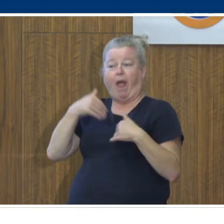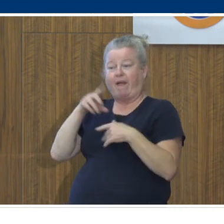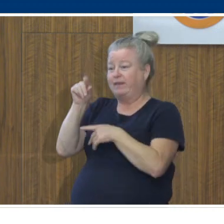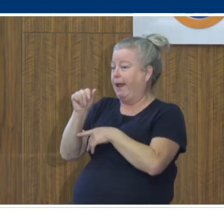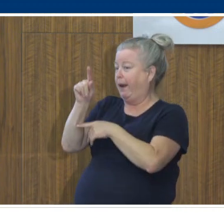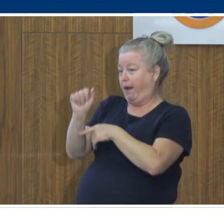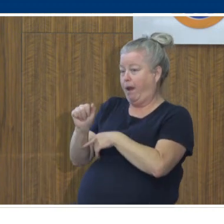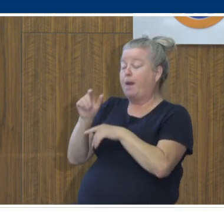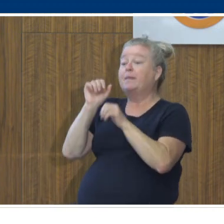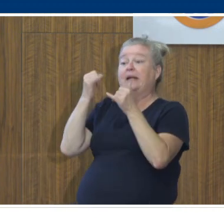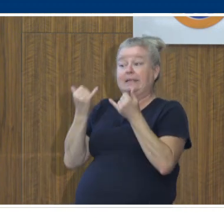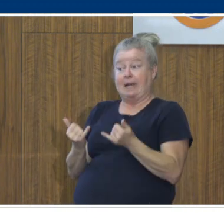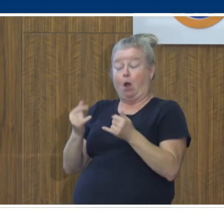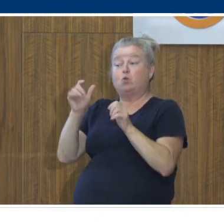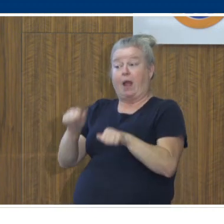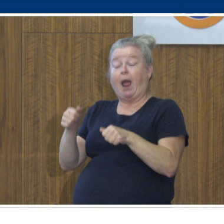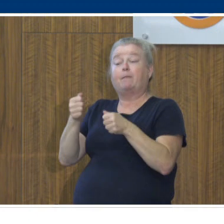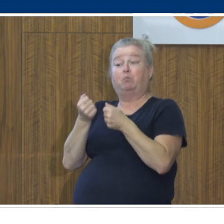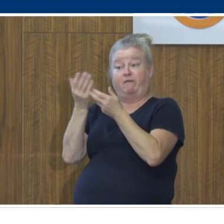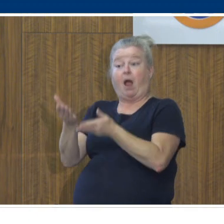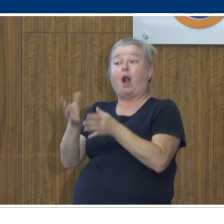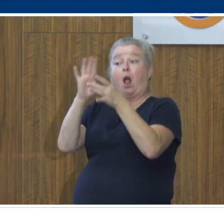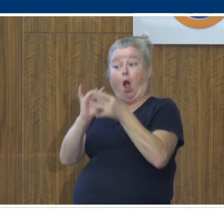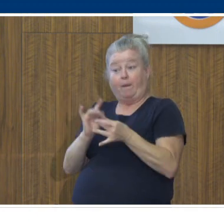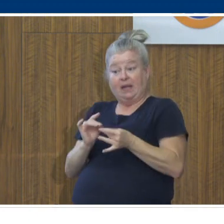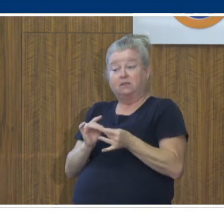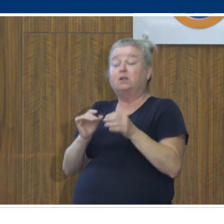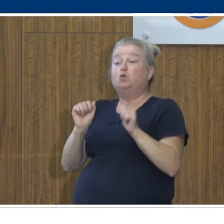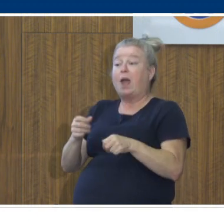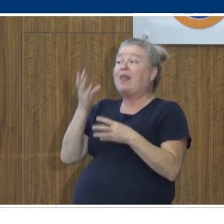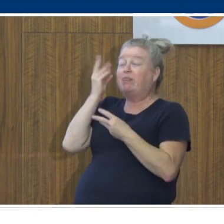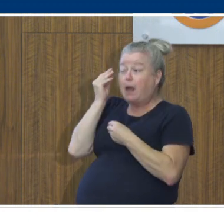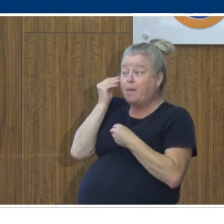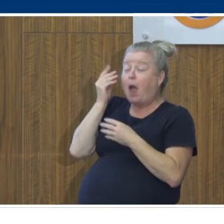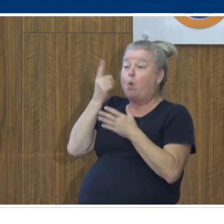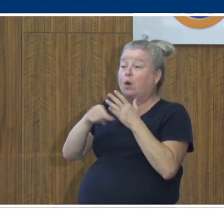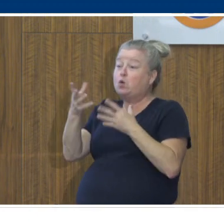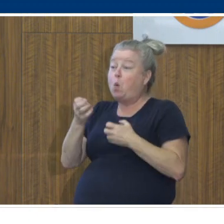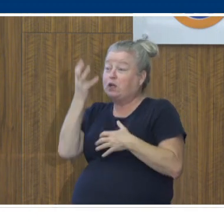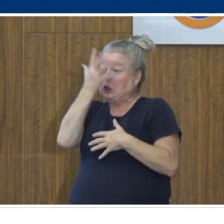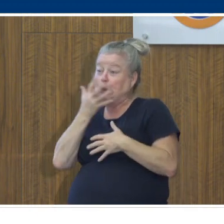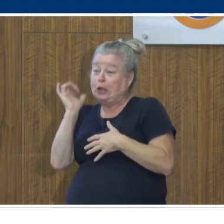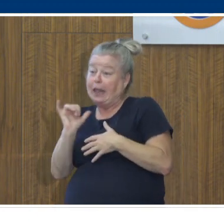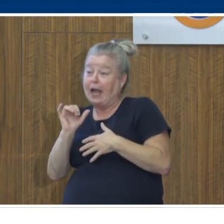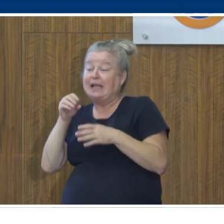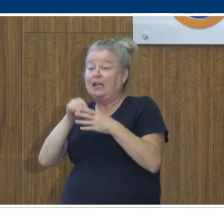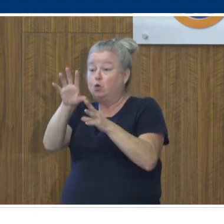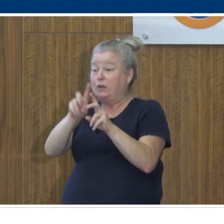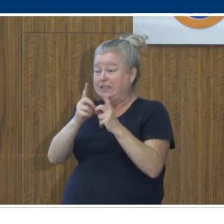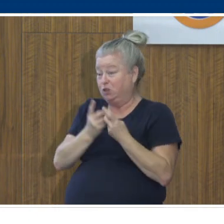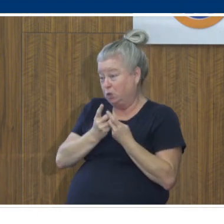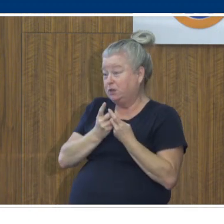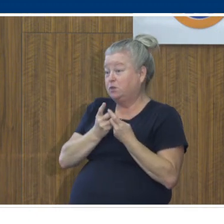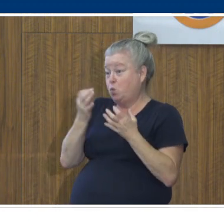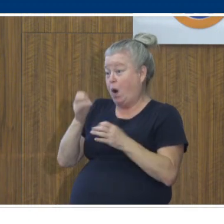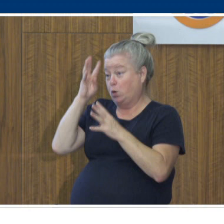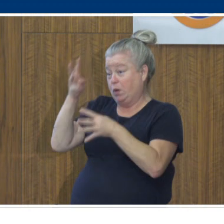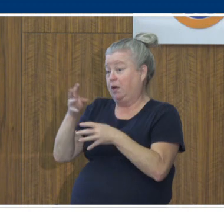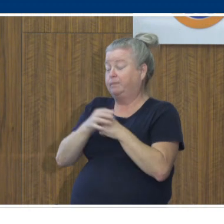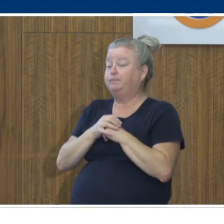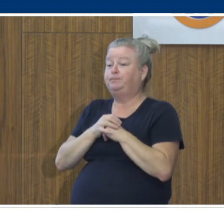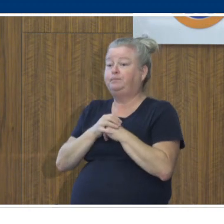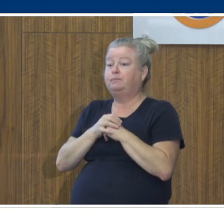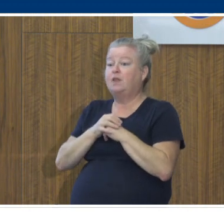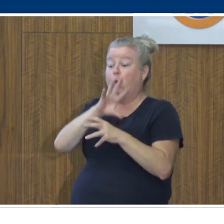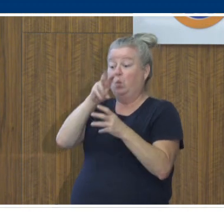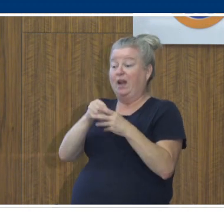still provide comments and you can also start thinking about what you want those maps to look like and any districts that you might want to create. Within